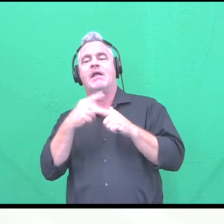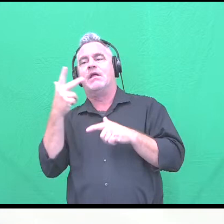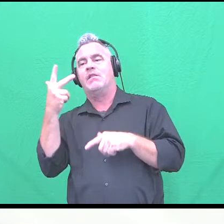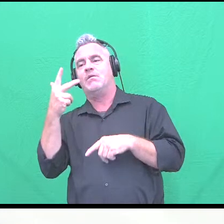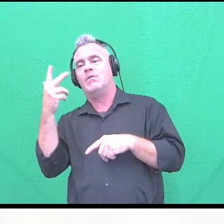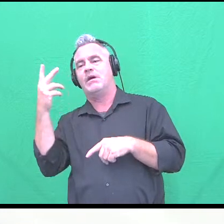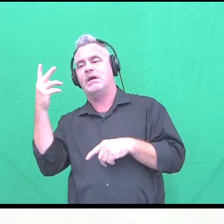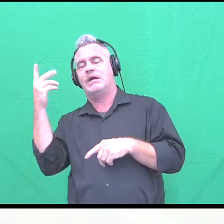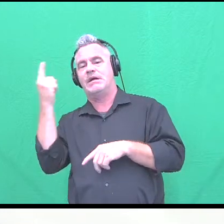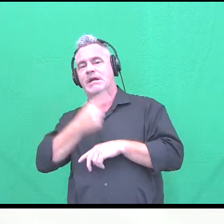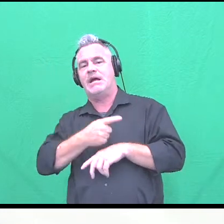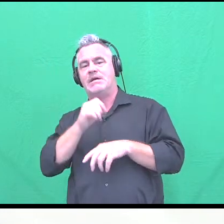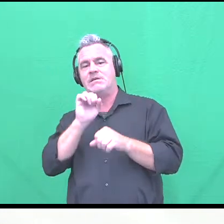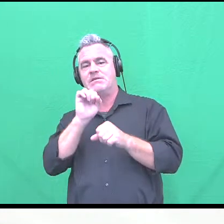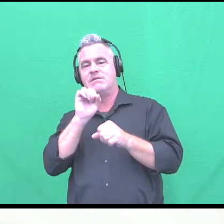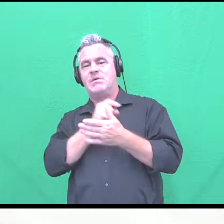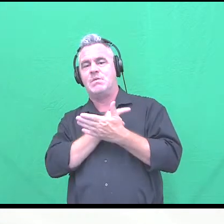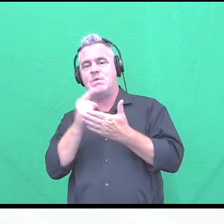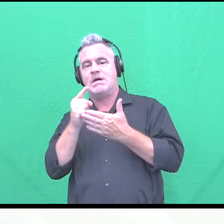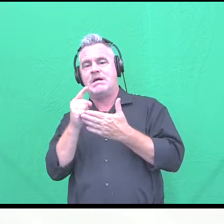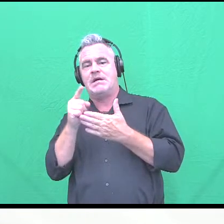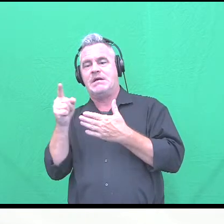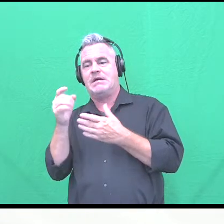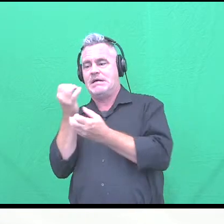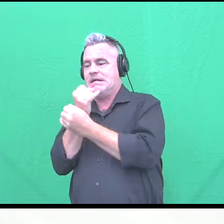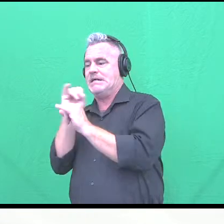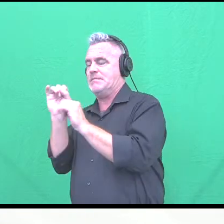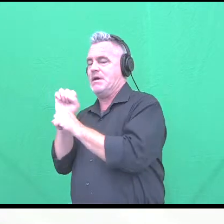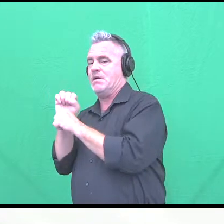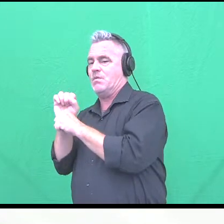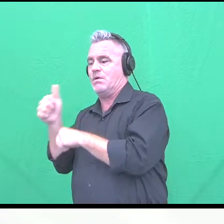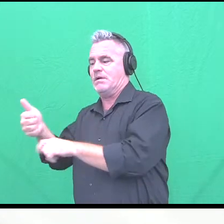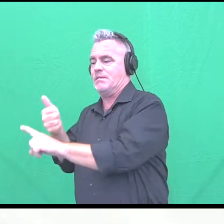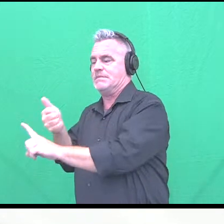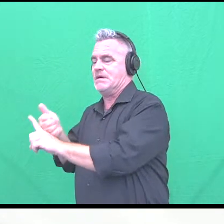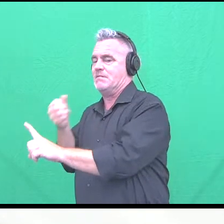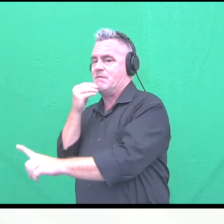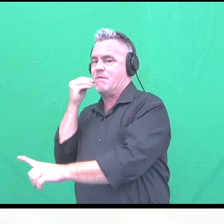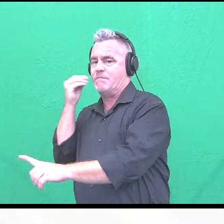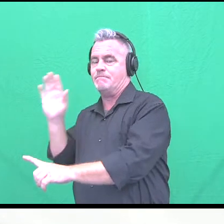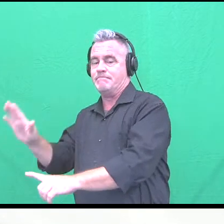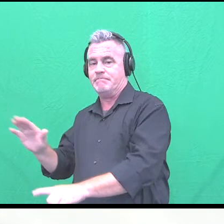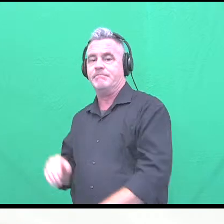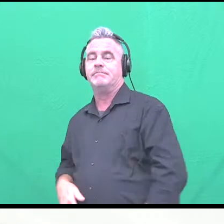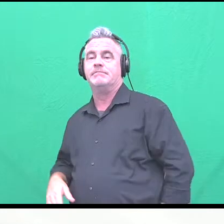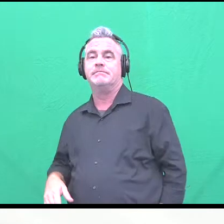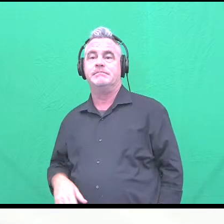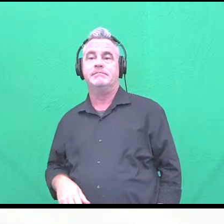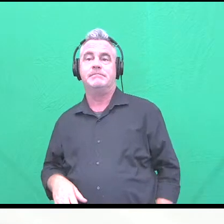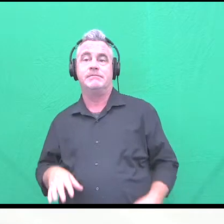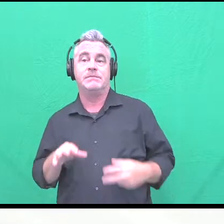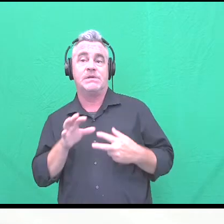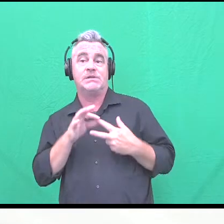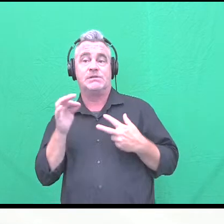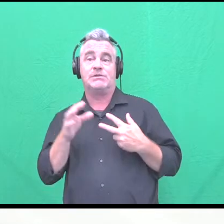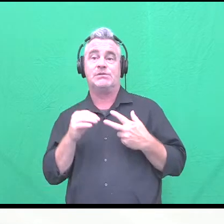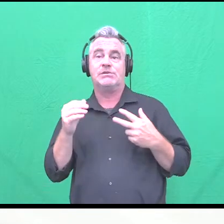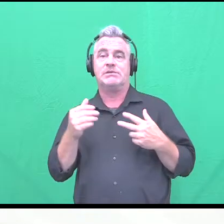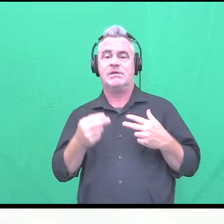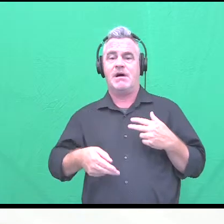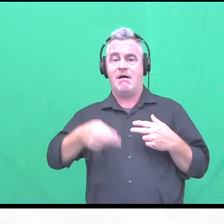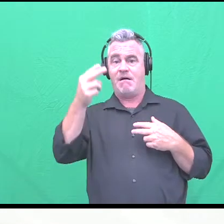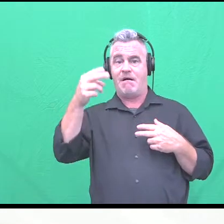balance that with independent work time the rest of the week. And that is an optional program. that is very, very high quality,